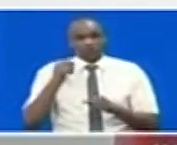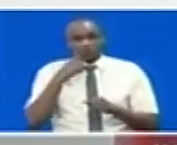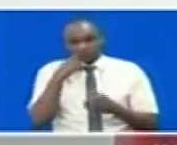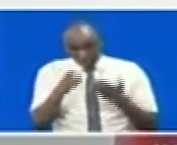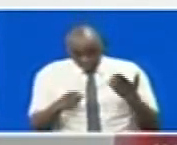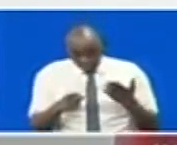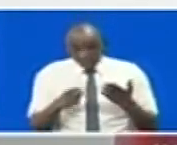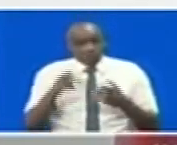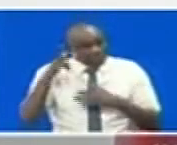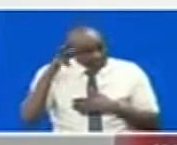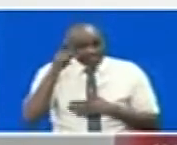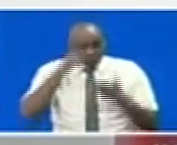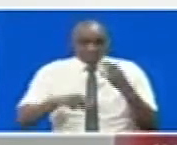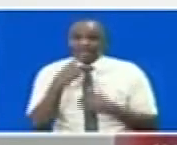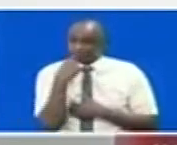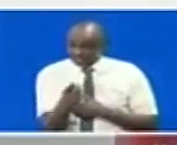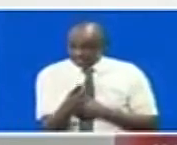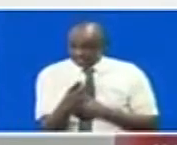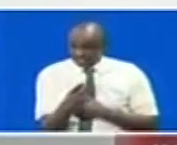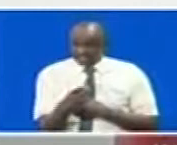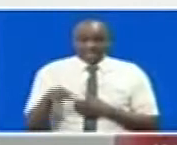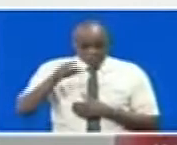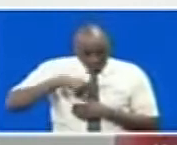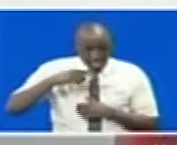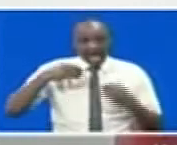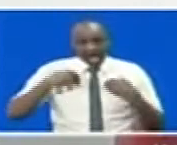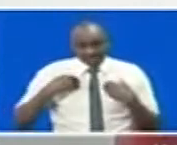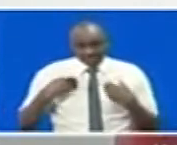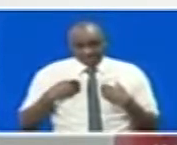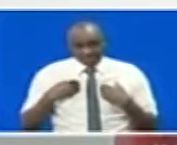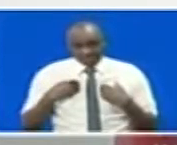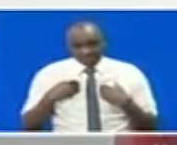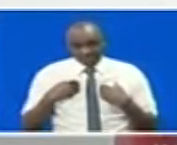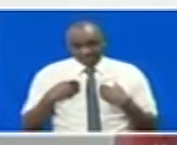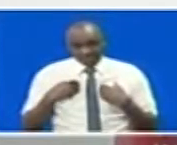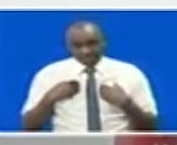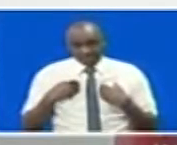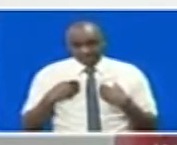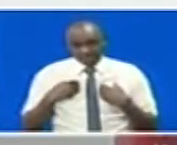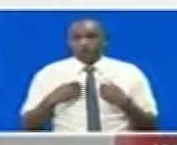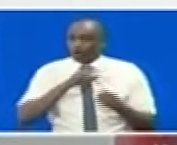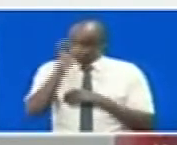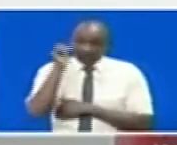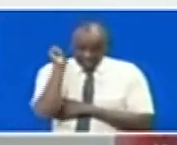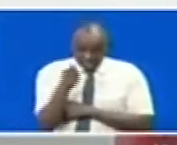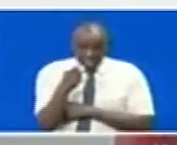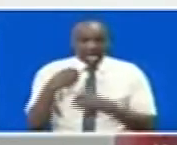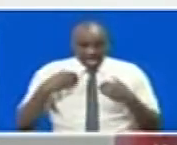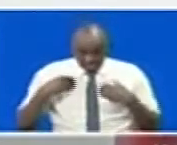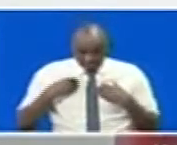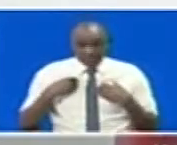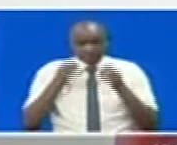listen to what I have said, that we have across the country